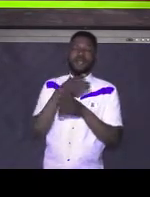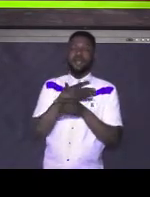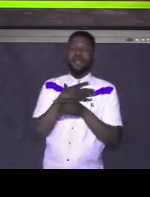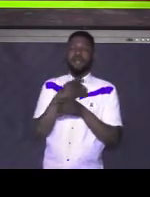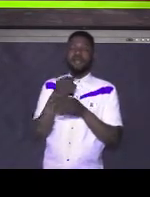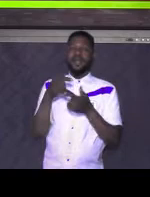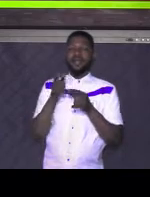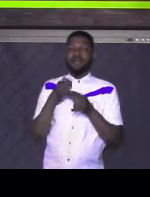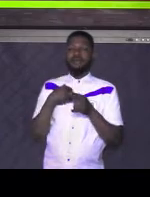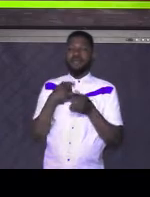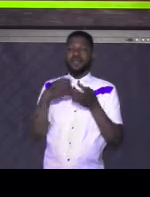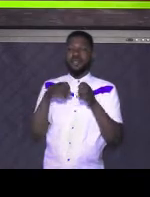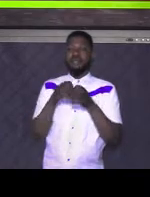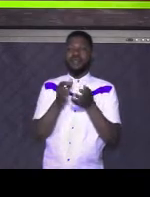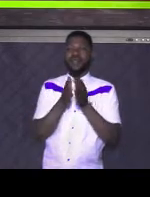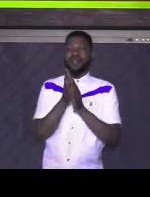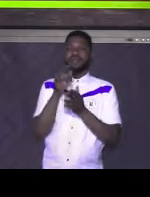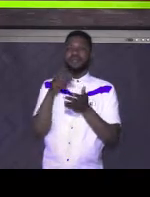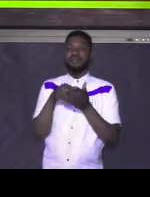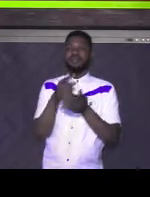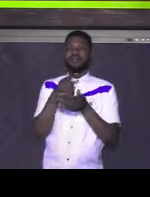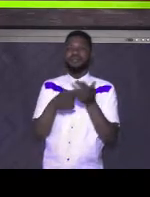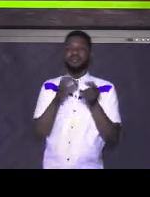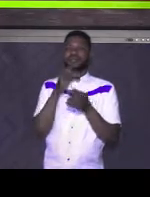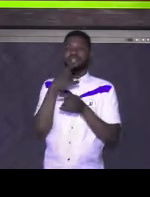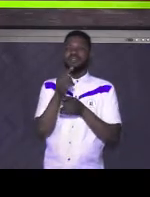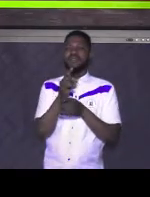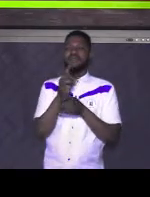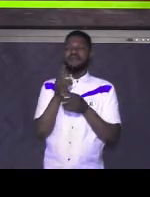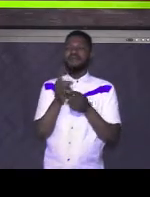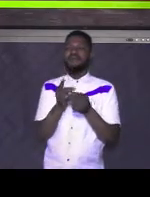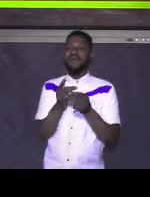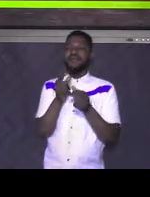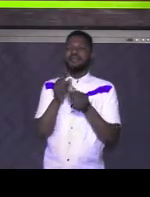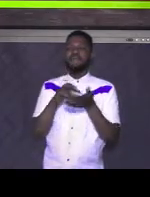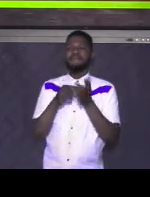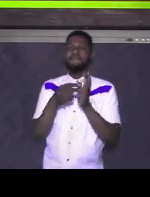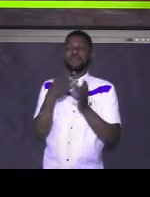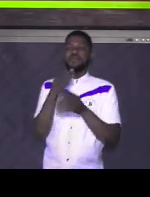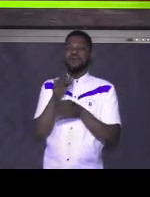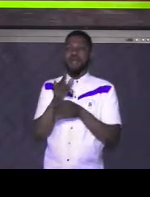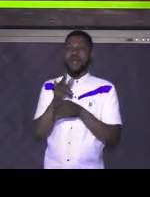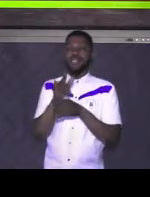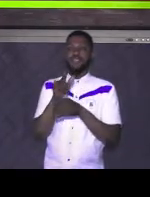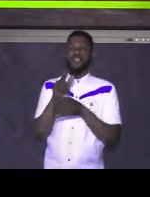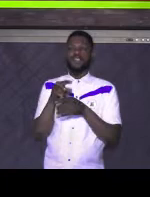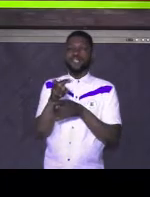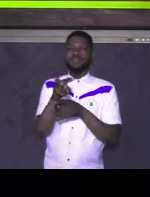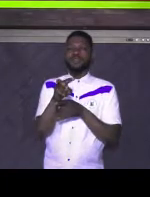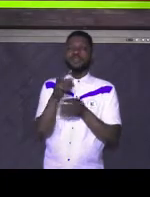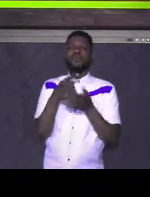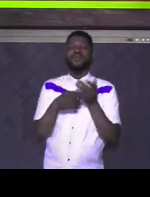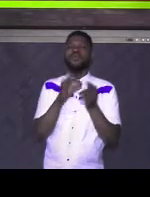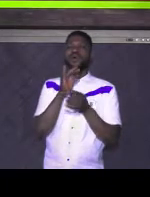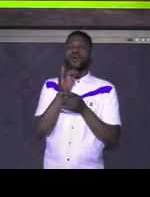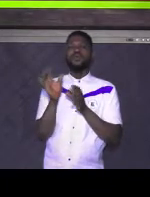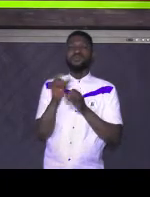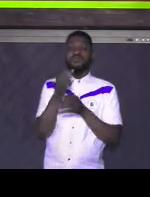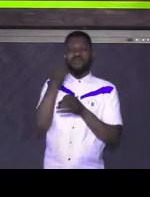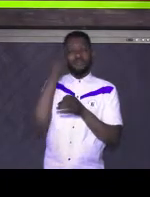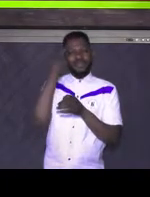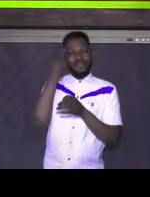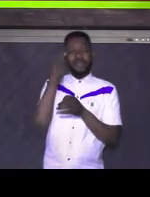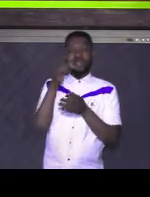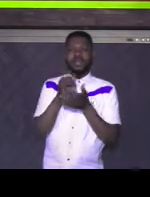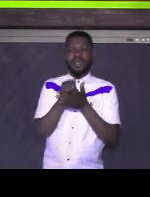And let me even ask this. What is the fastest means of transportation? What do you think?